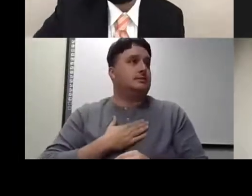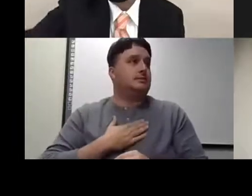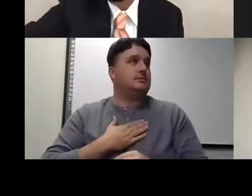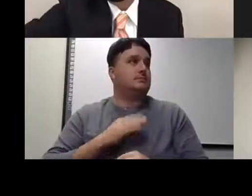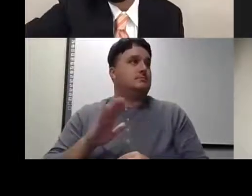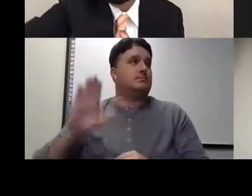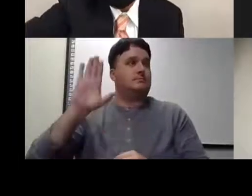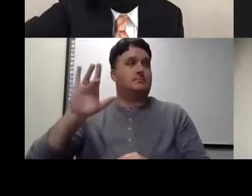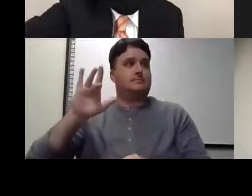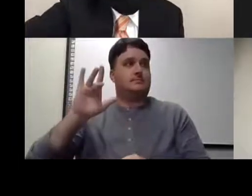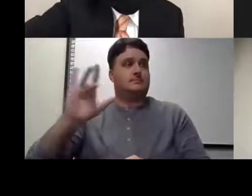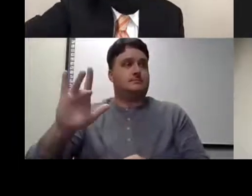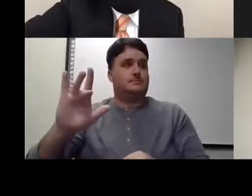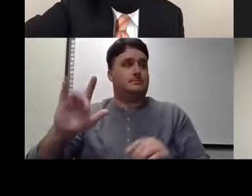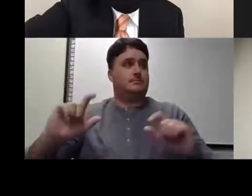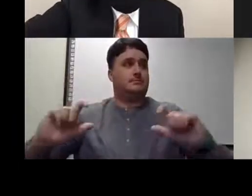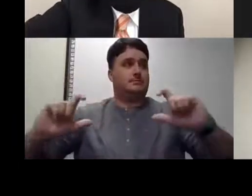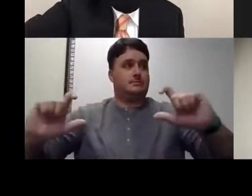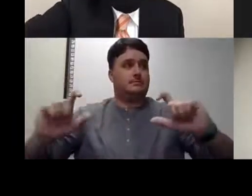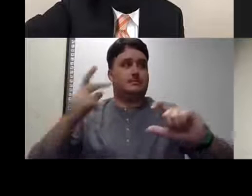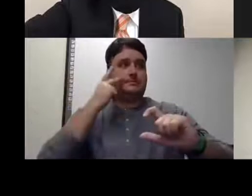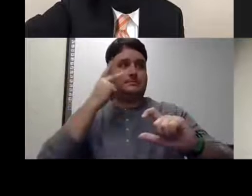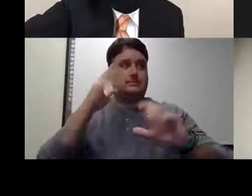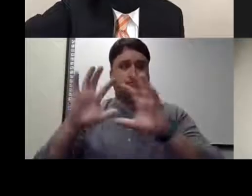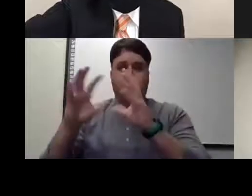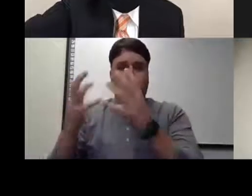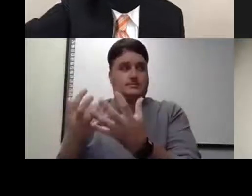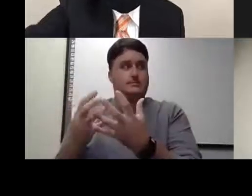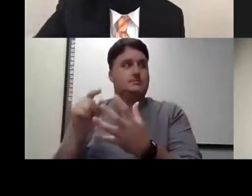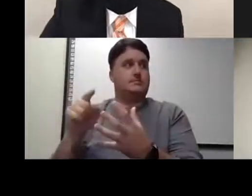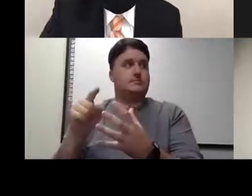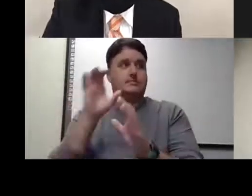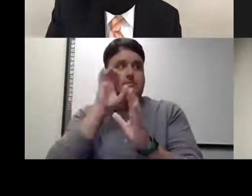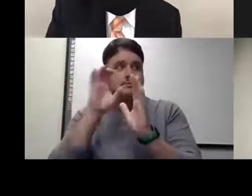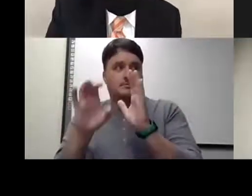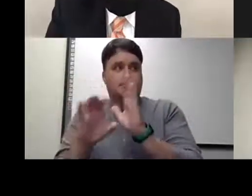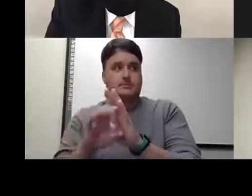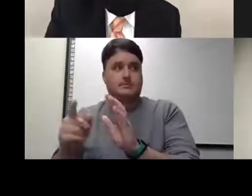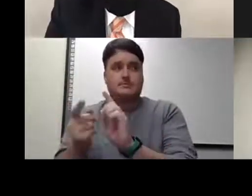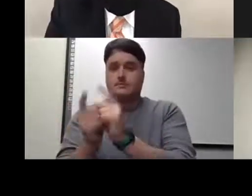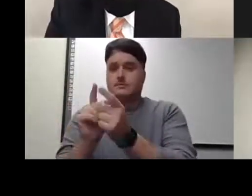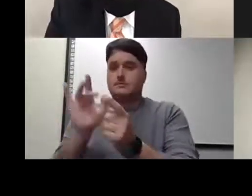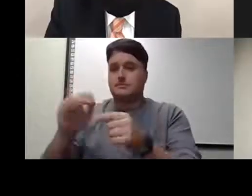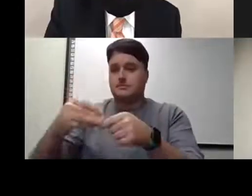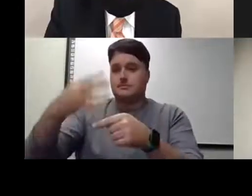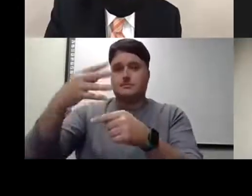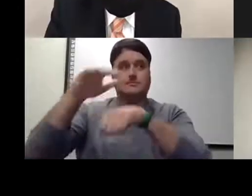ven el icono del mundo para cambiar la idioma a español, o también pueden levantar sus manos en la aplicación